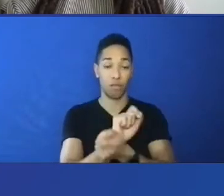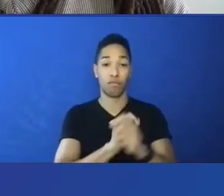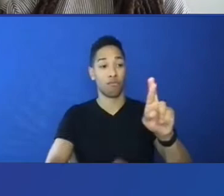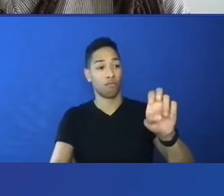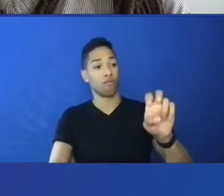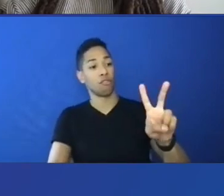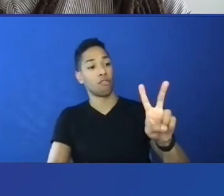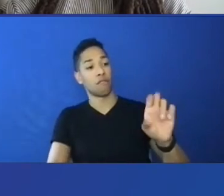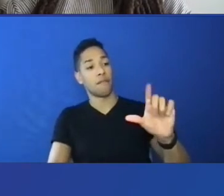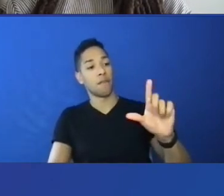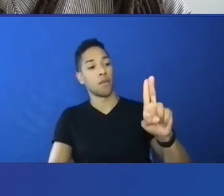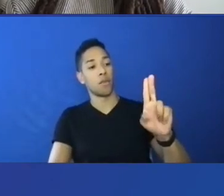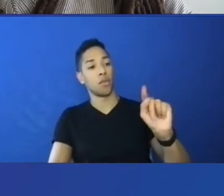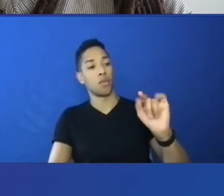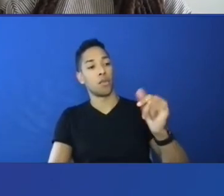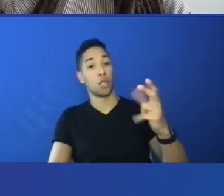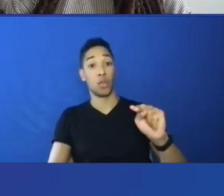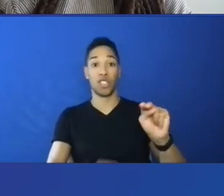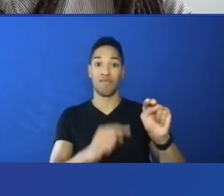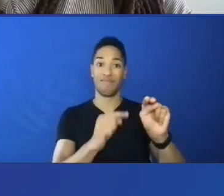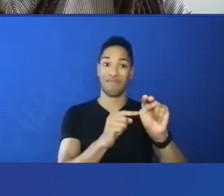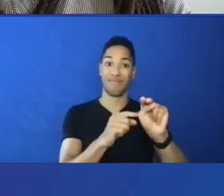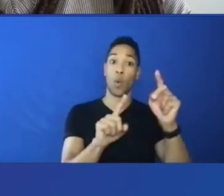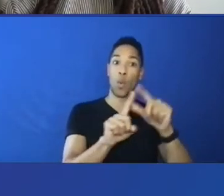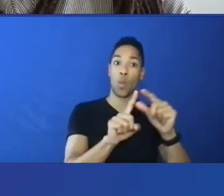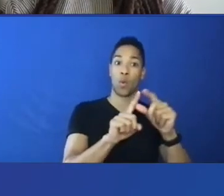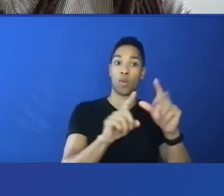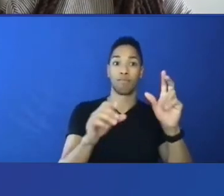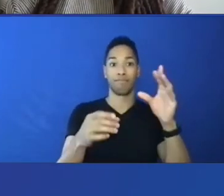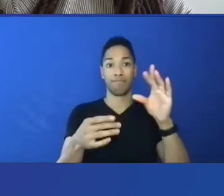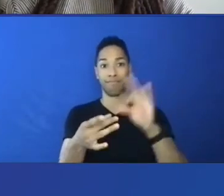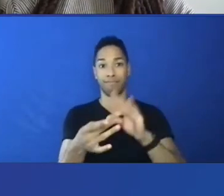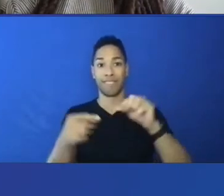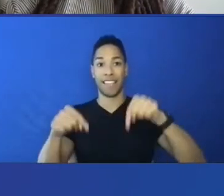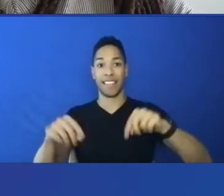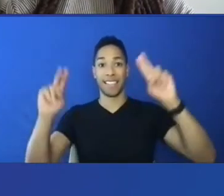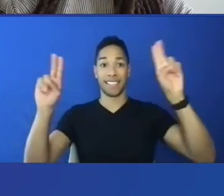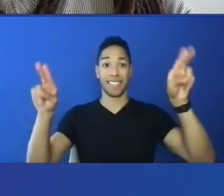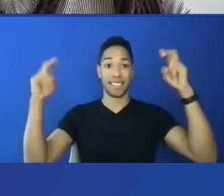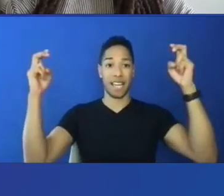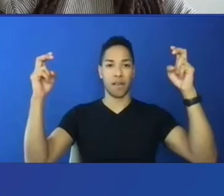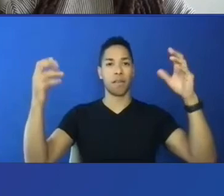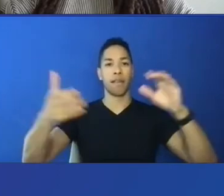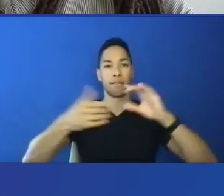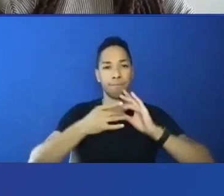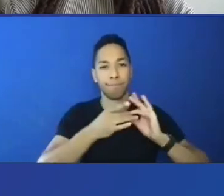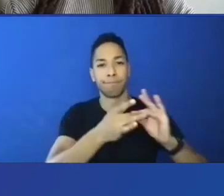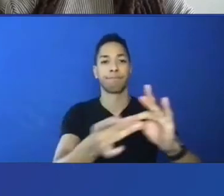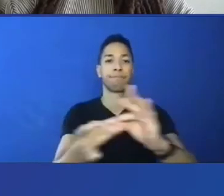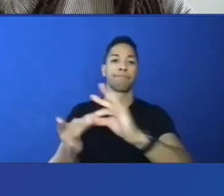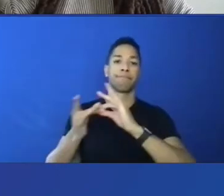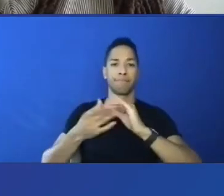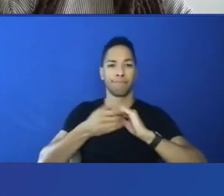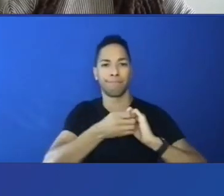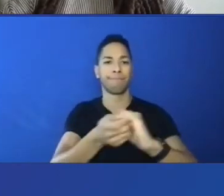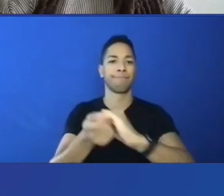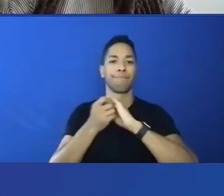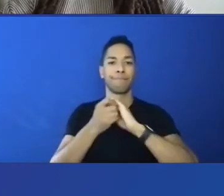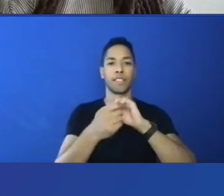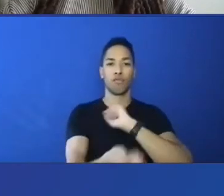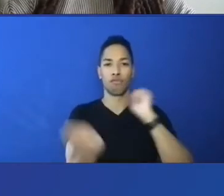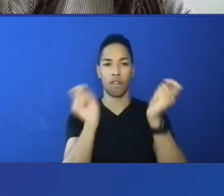is within the title of our session. And really, collective revolution begins with